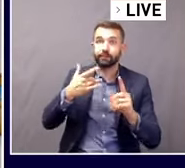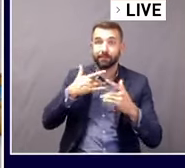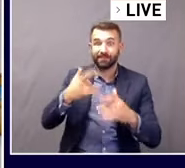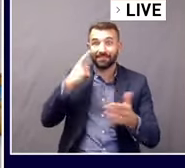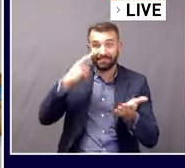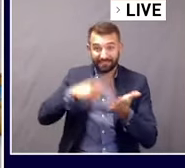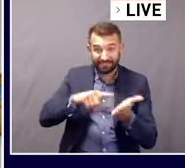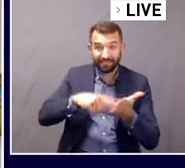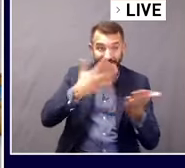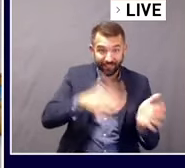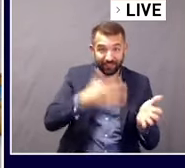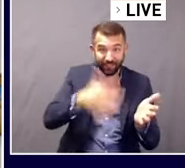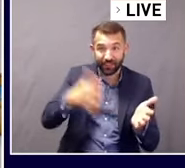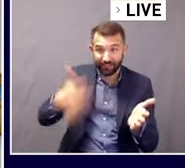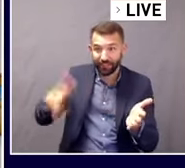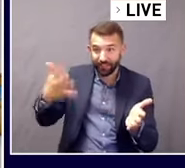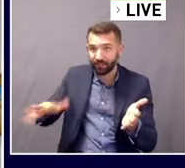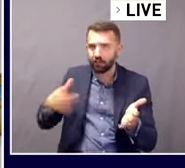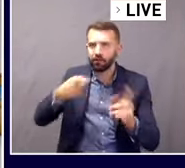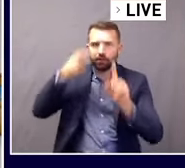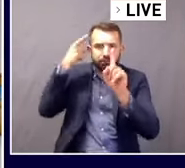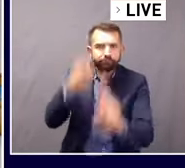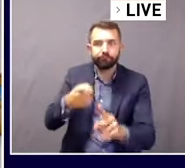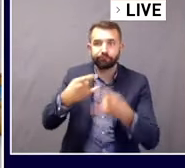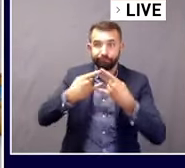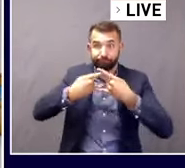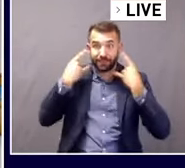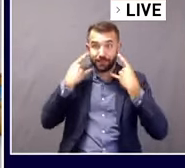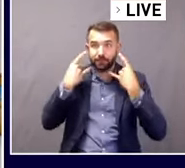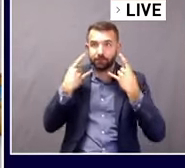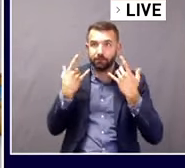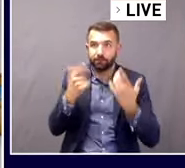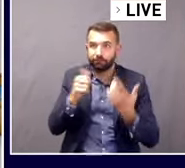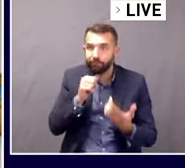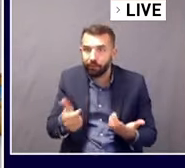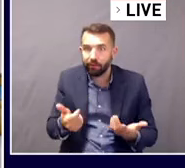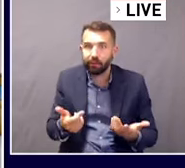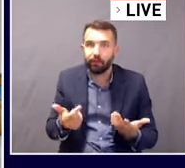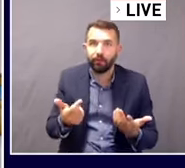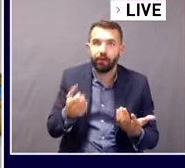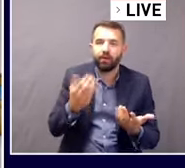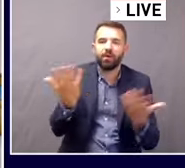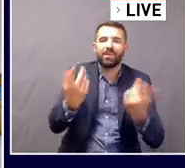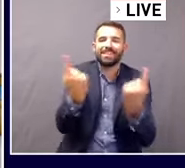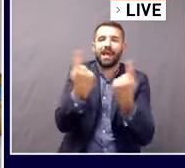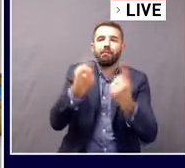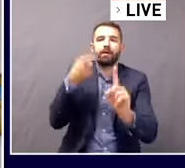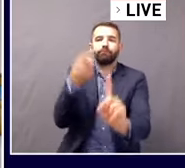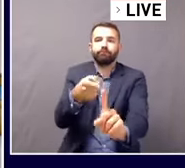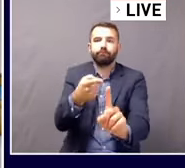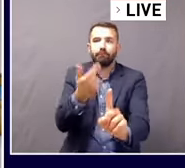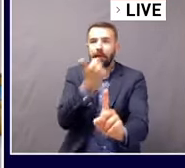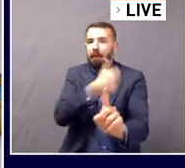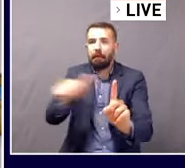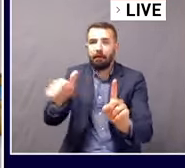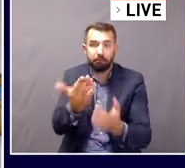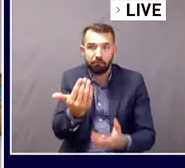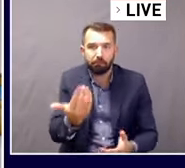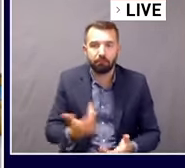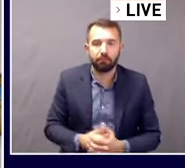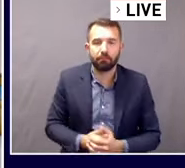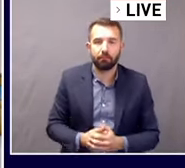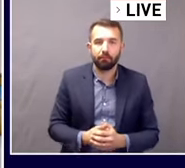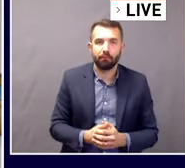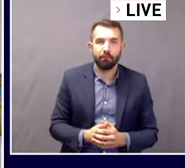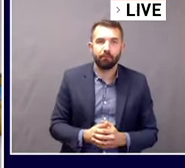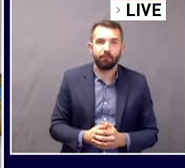something like that? Sure, Patty. I'm going to start my answer based on some national data and then try to localize